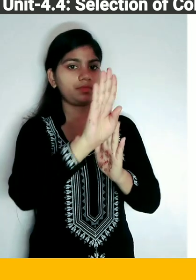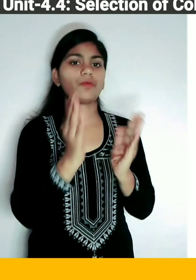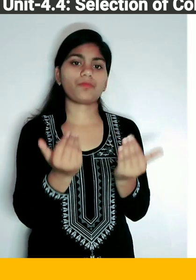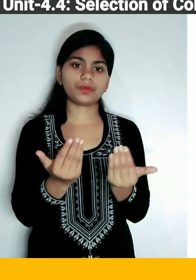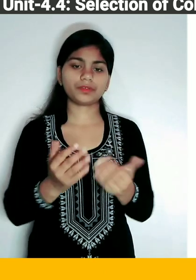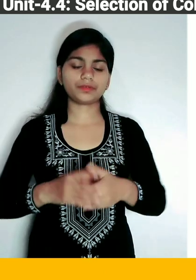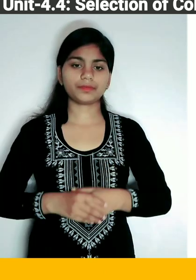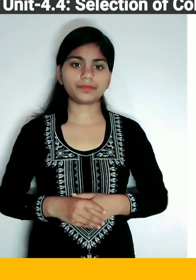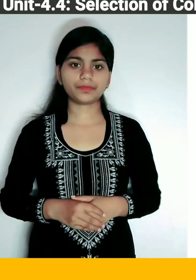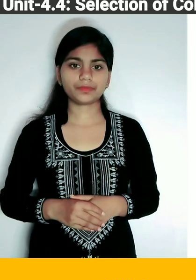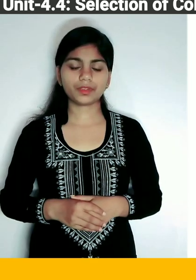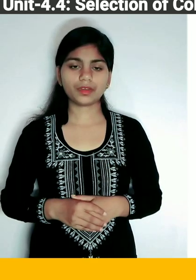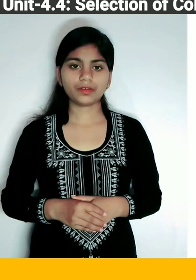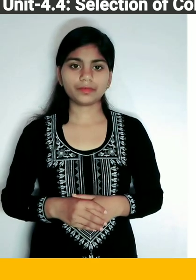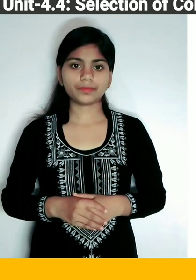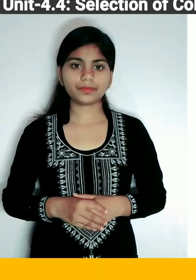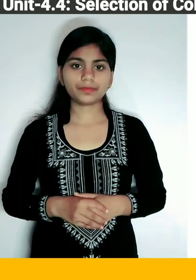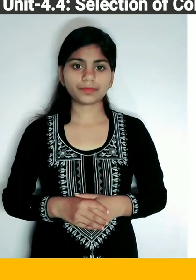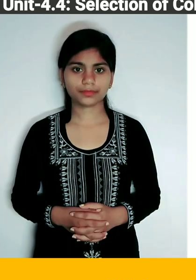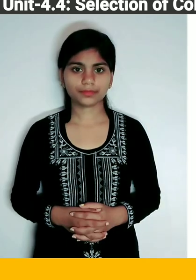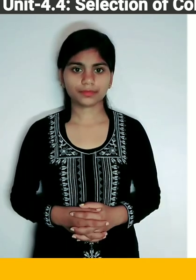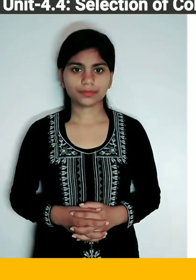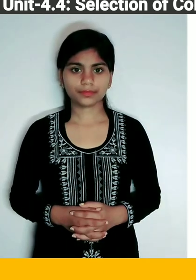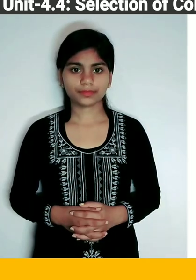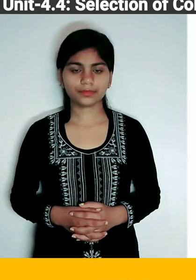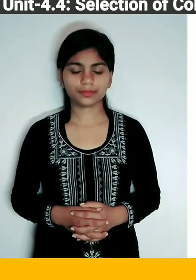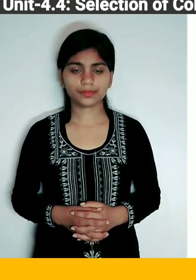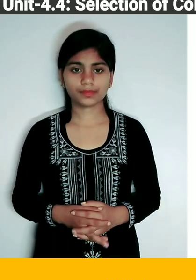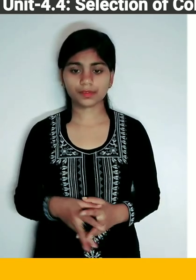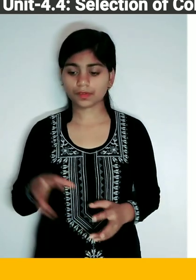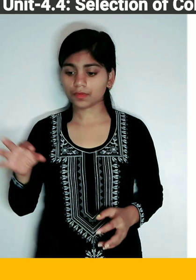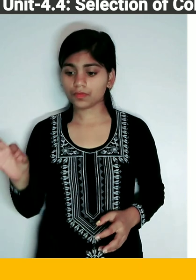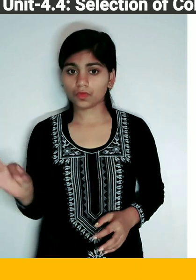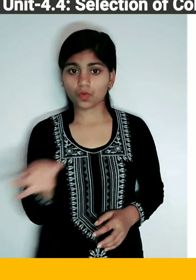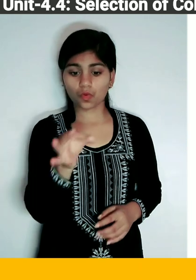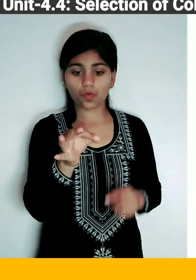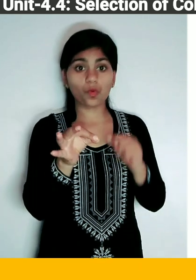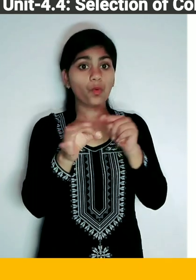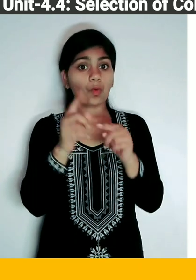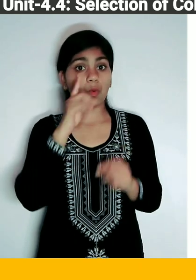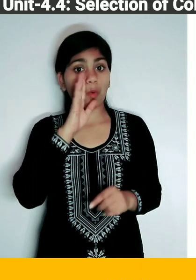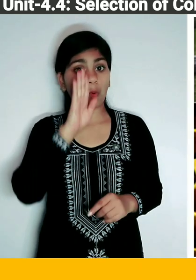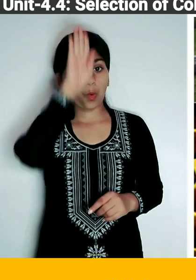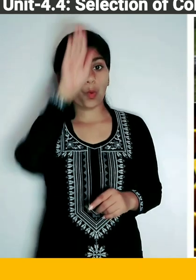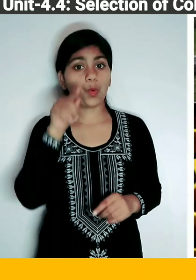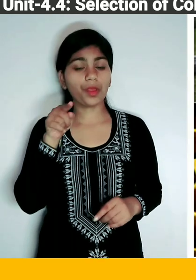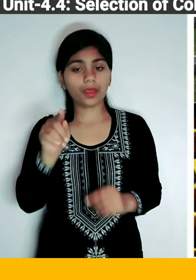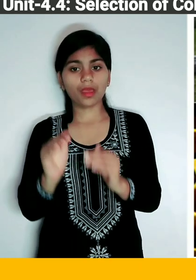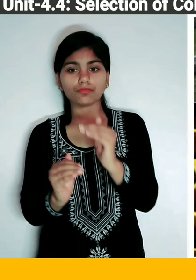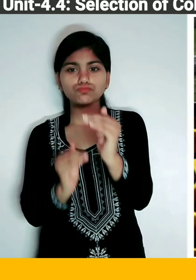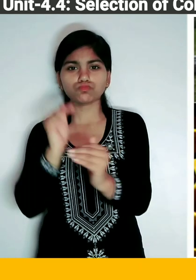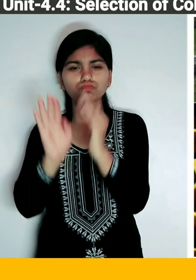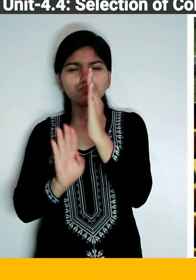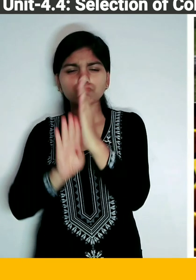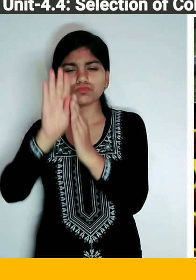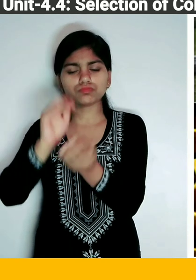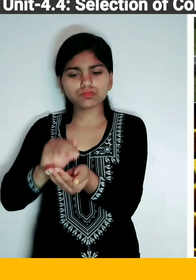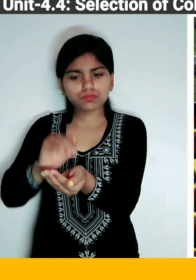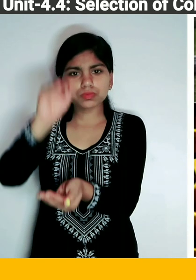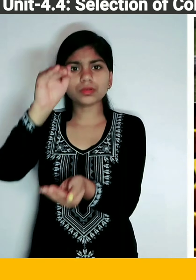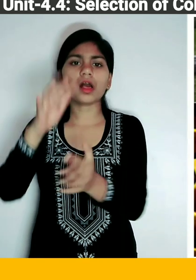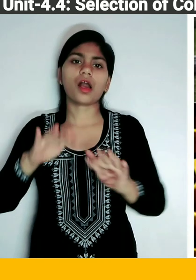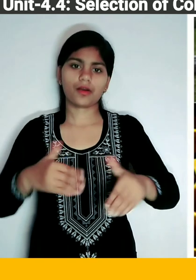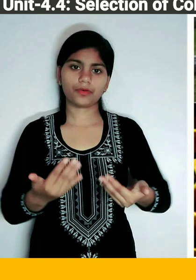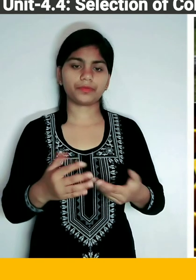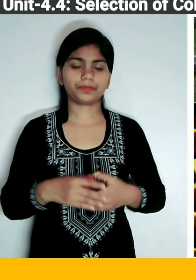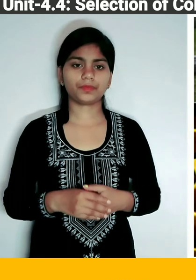Prerequisites for queen rearing method. Some of the important prerequisites for all the